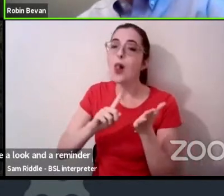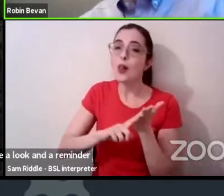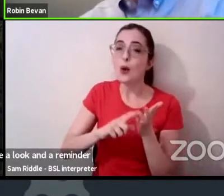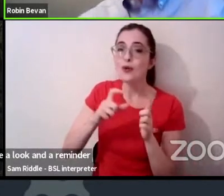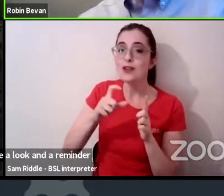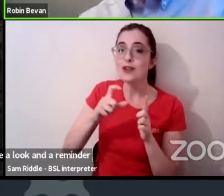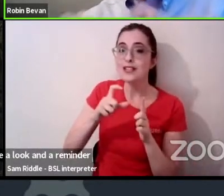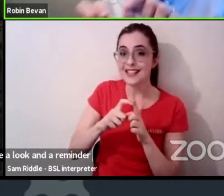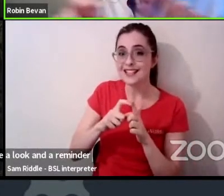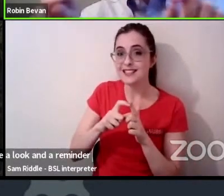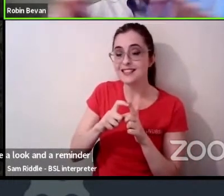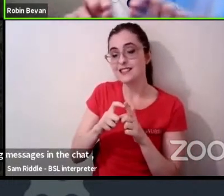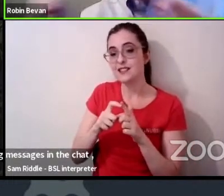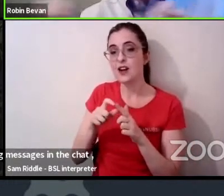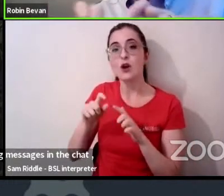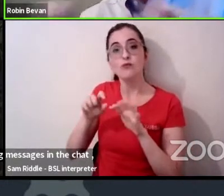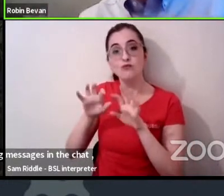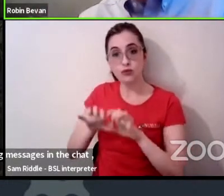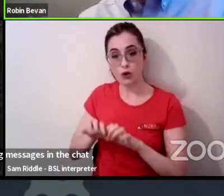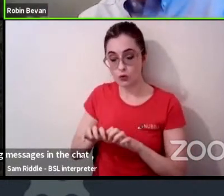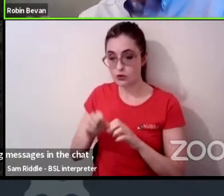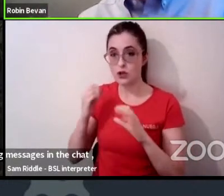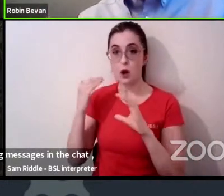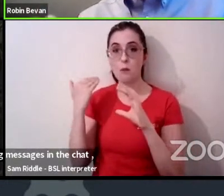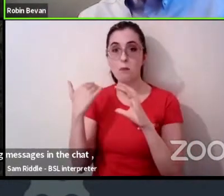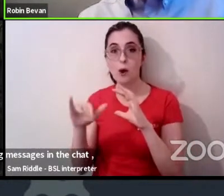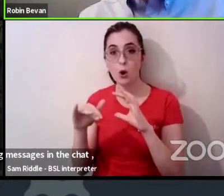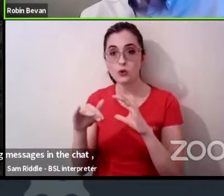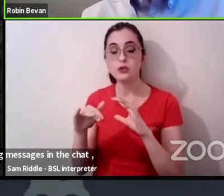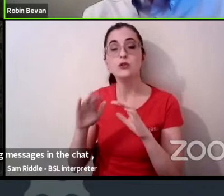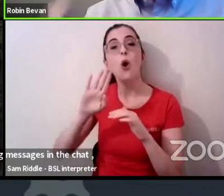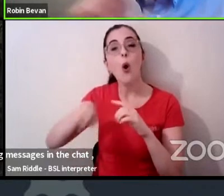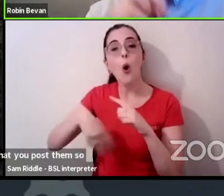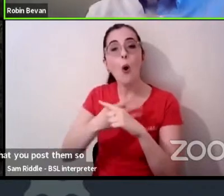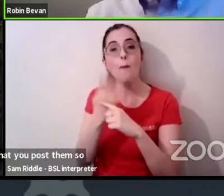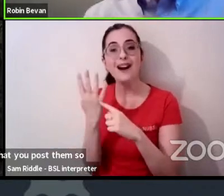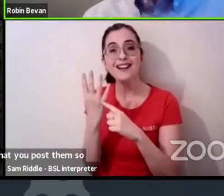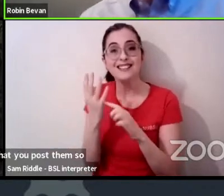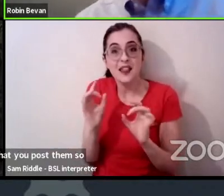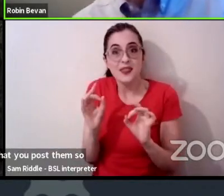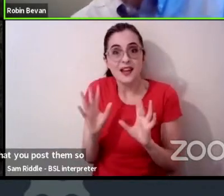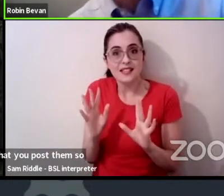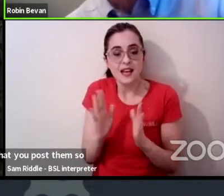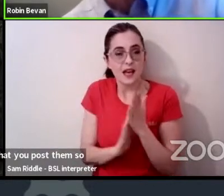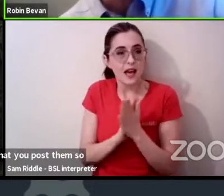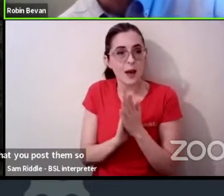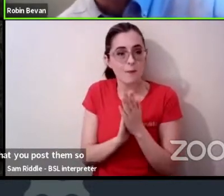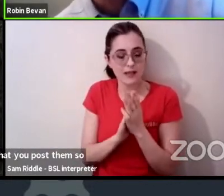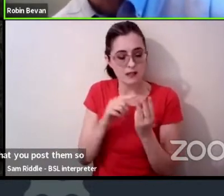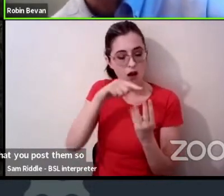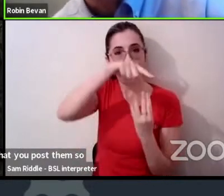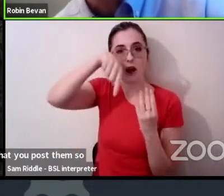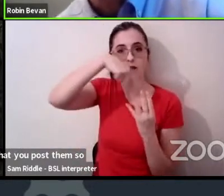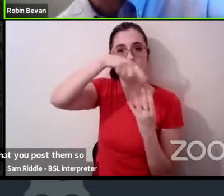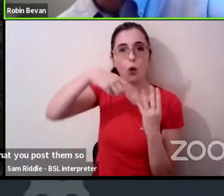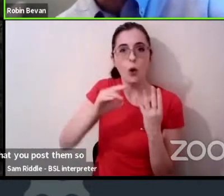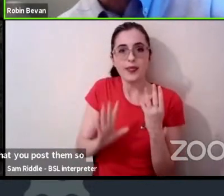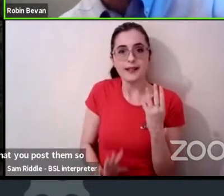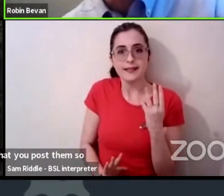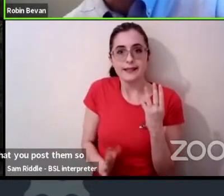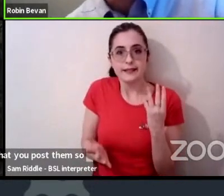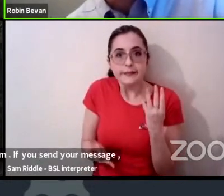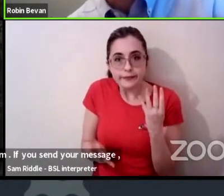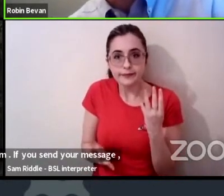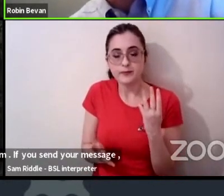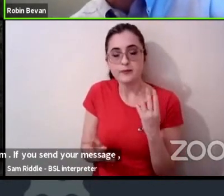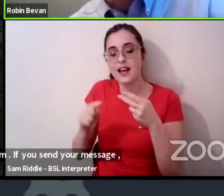from Lincoln, so that it says all panelists, then it's only that little group of us on screen who get to see your message. So change the